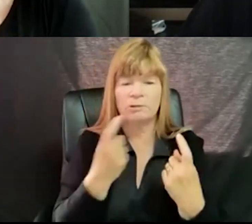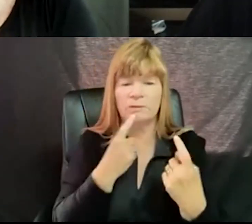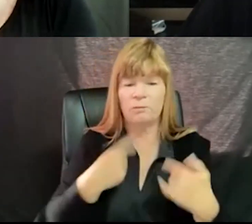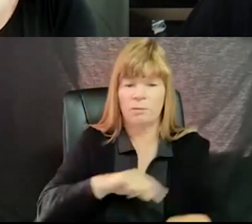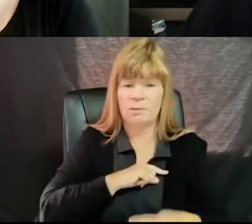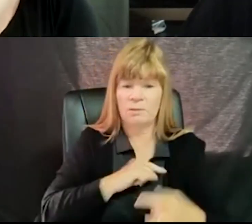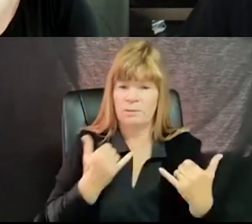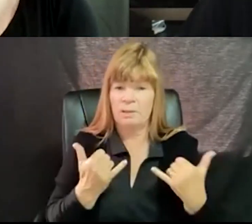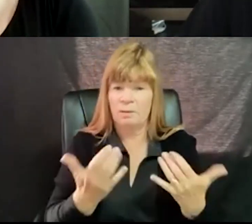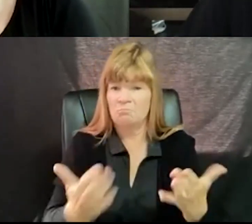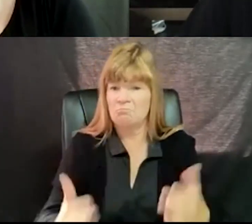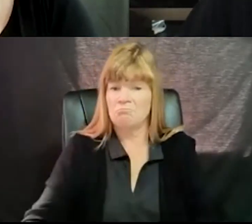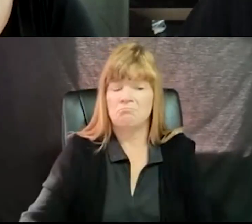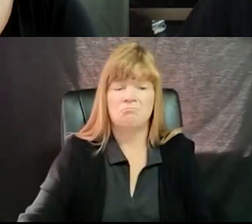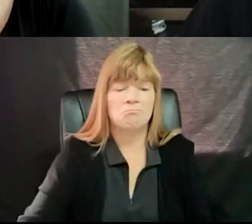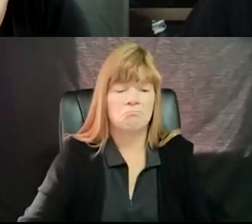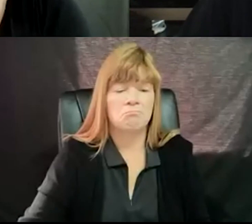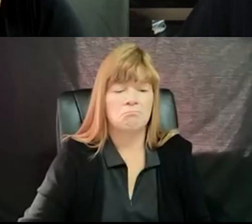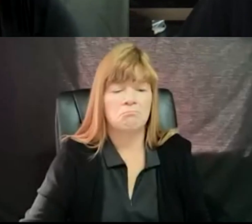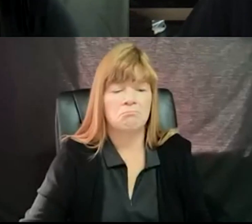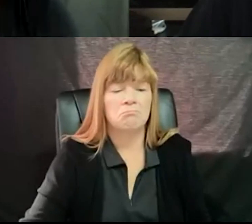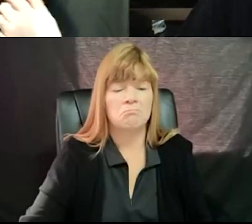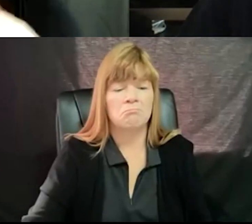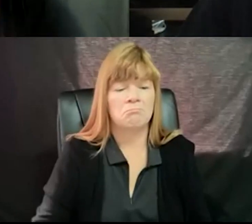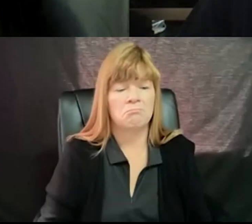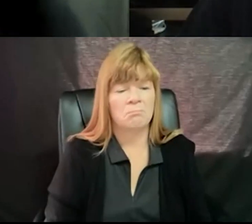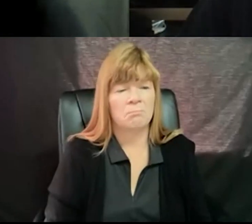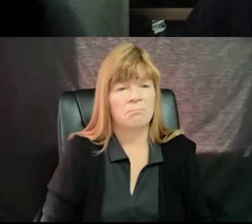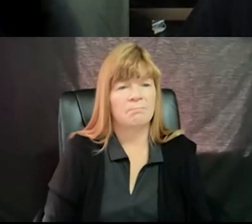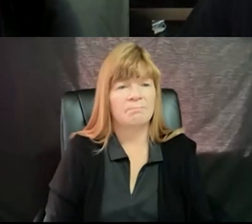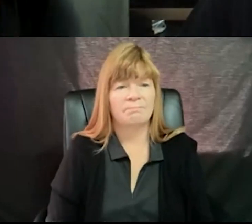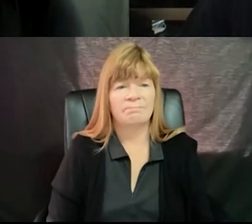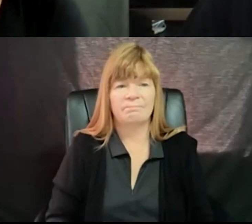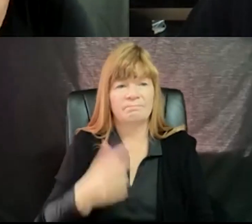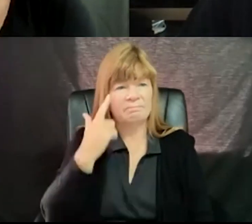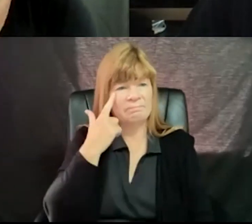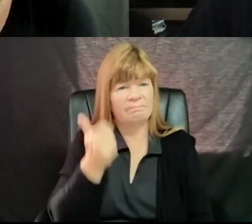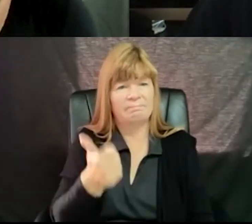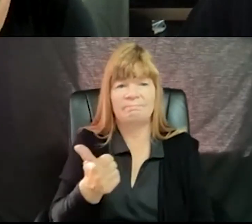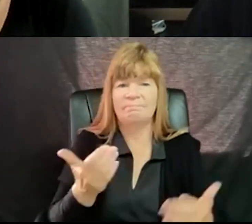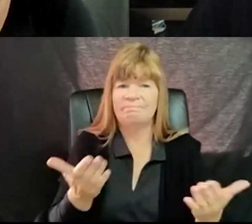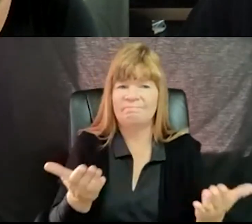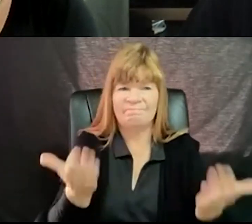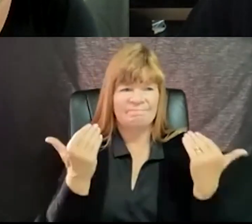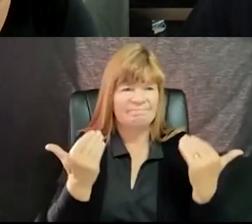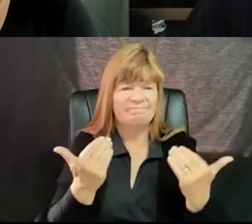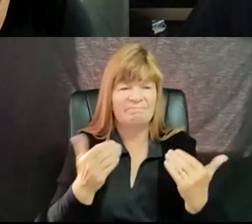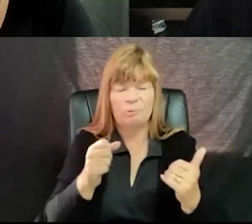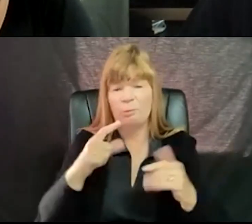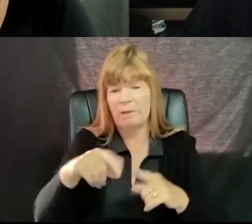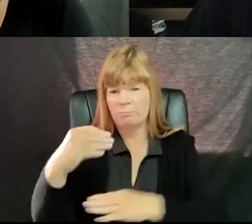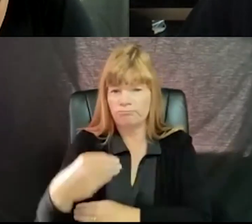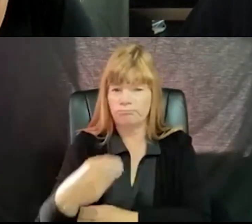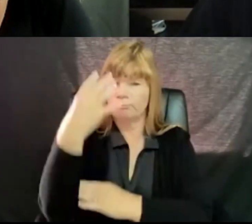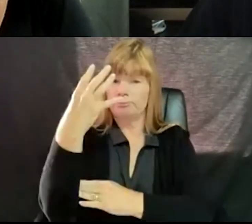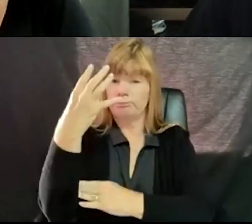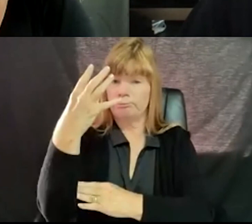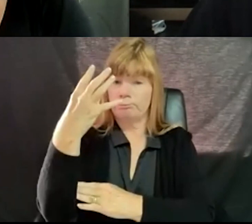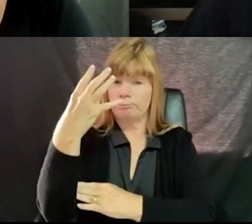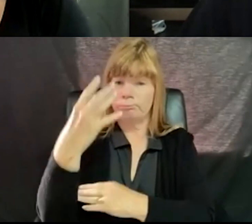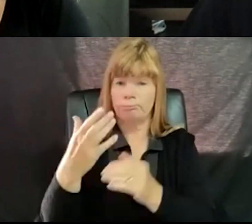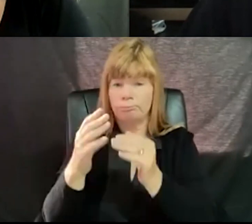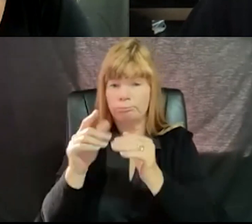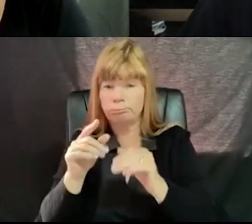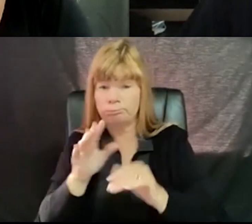us, we would please feel free to turn your camera on and ask, or